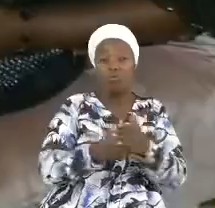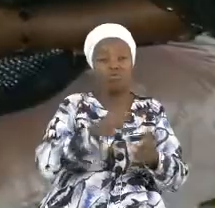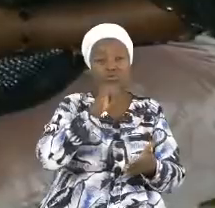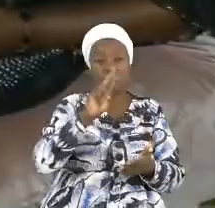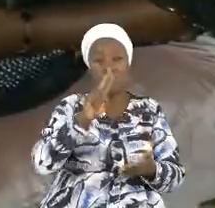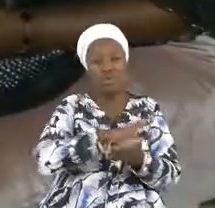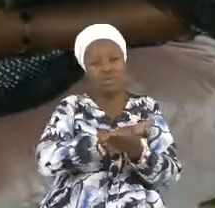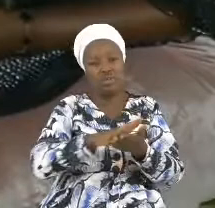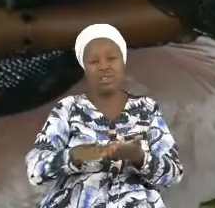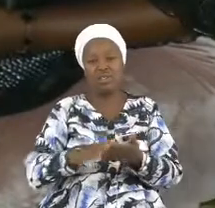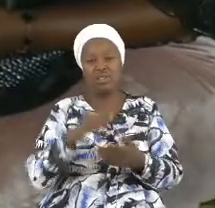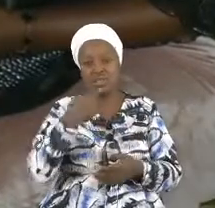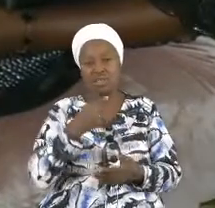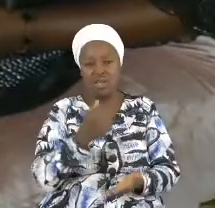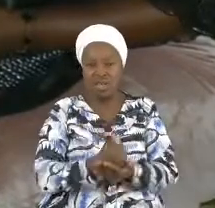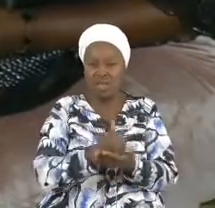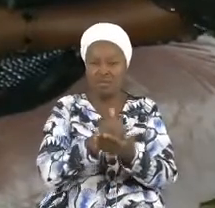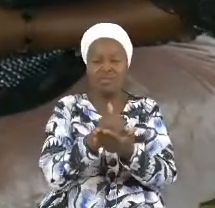Amen.